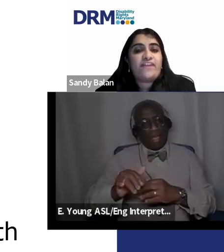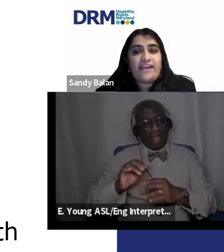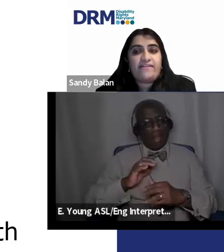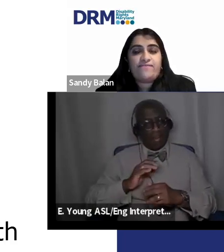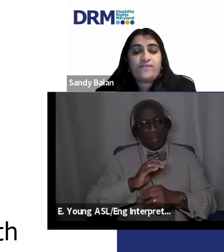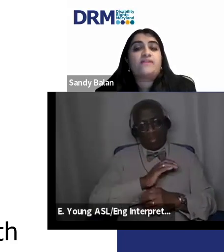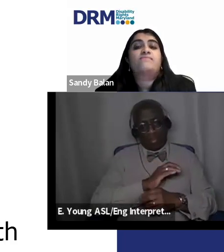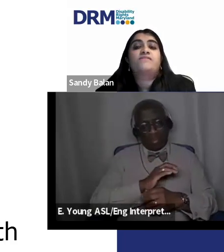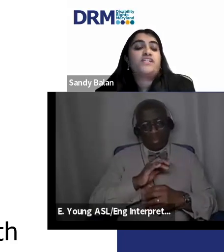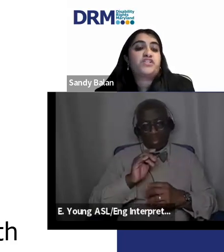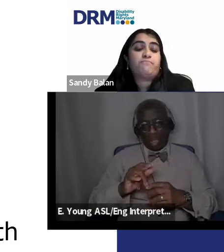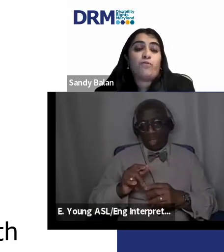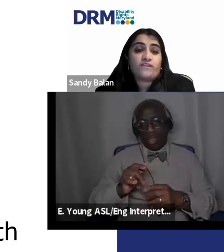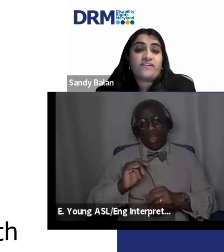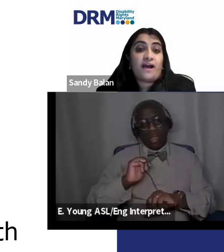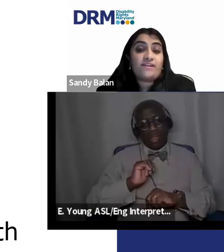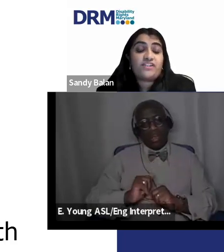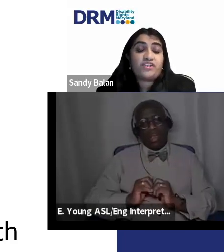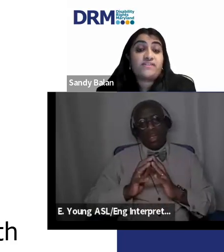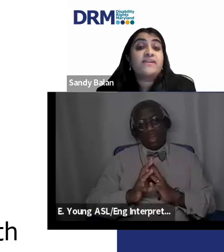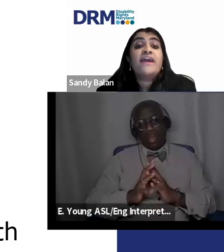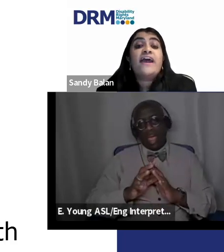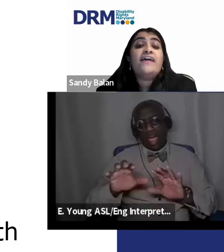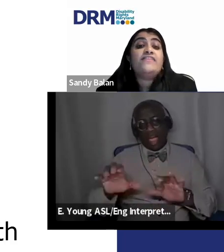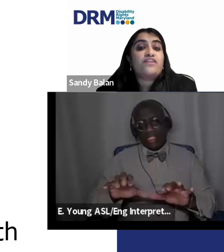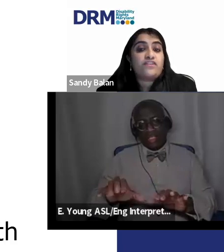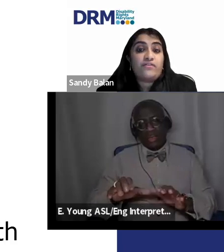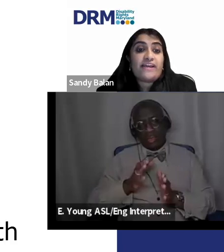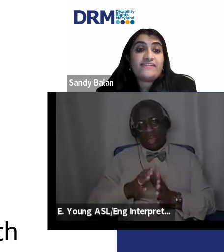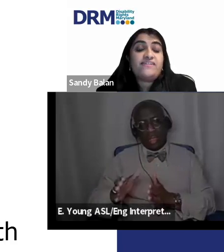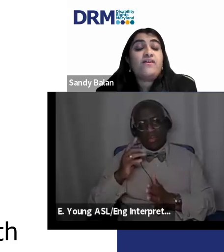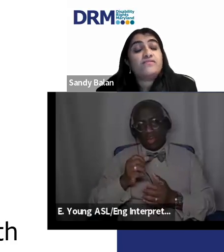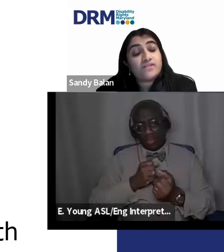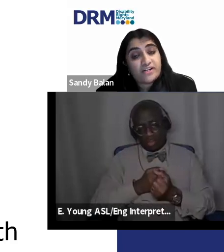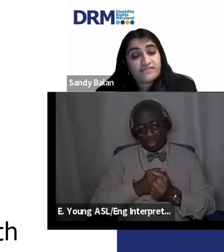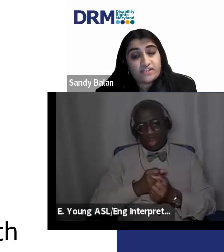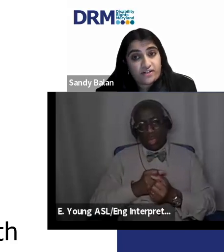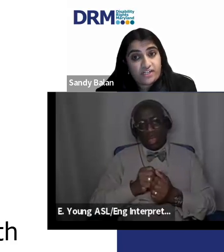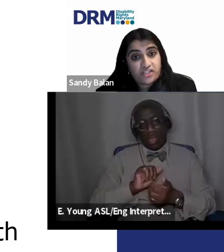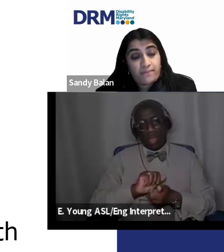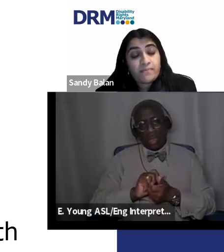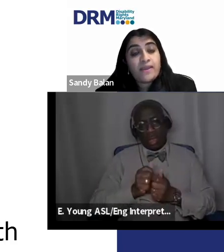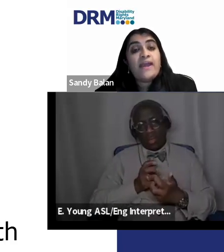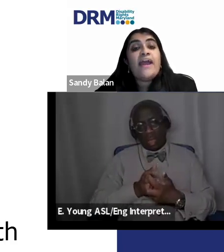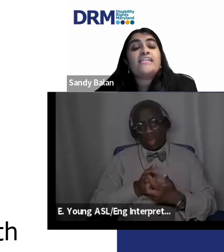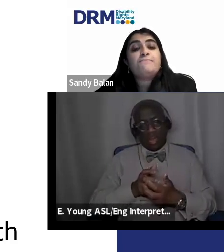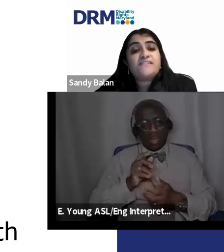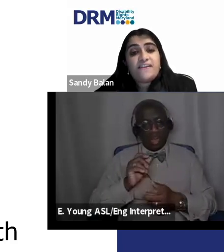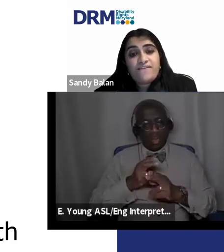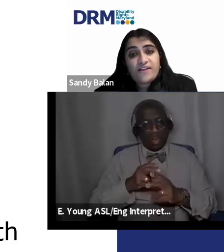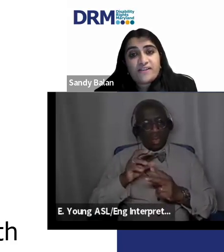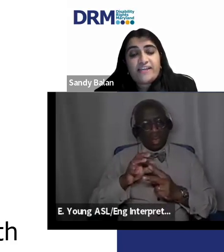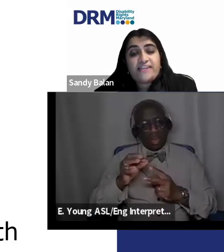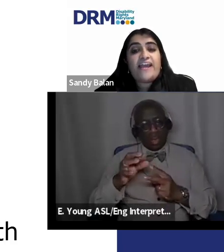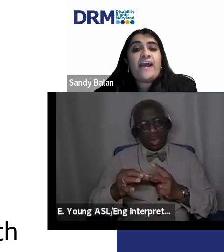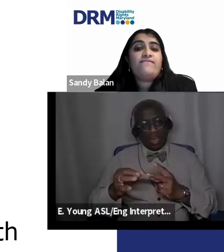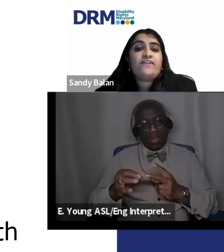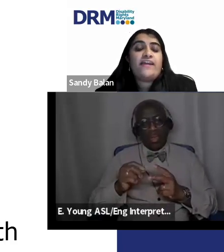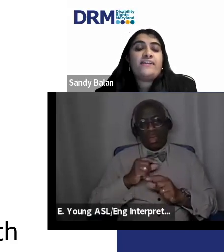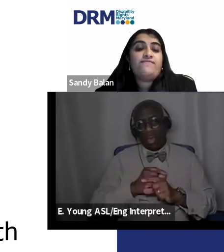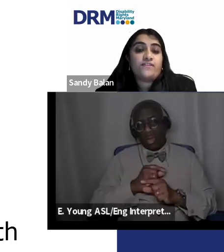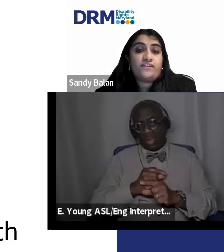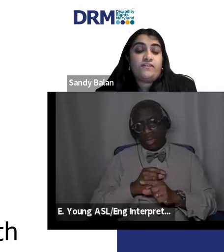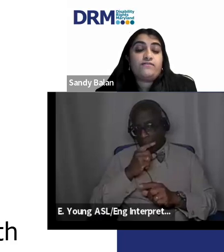to advocate for such supports and accommodations. And they're known as alternatives to guardianship. And specifically,